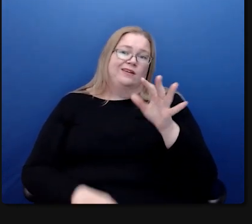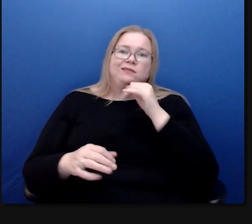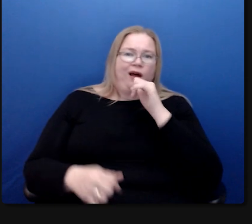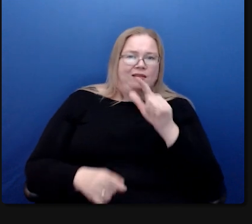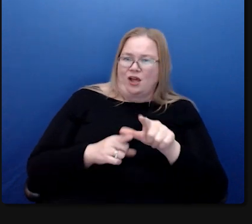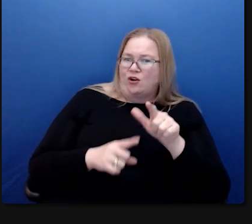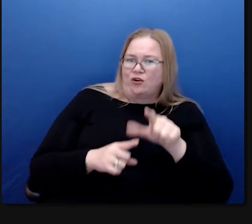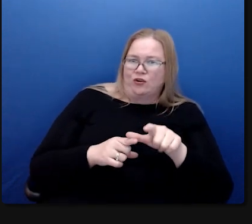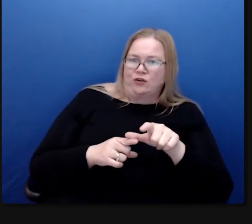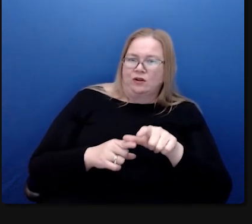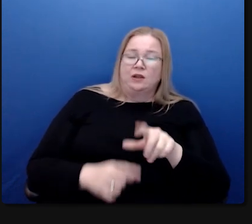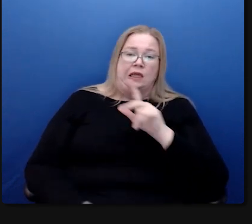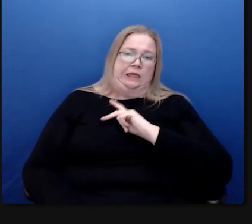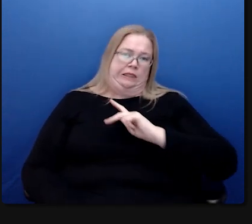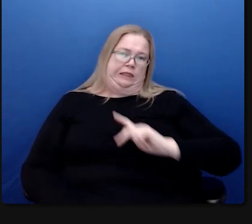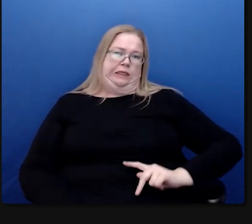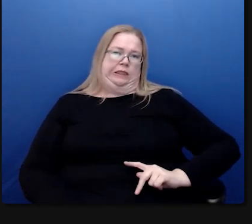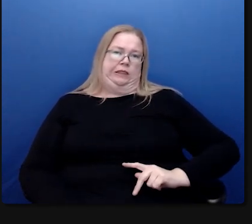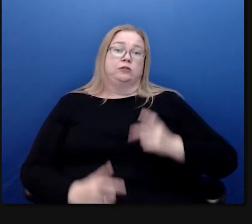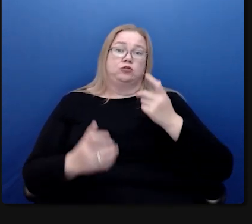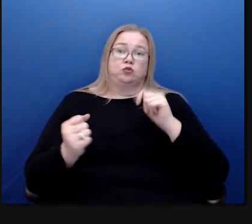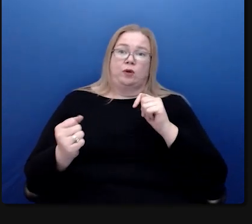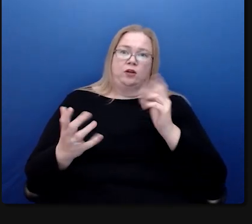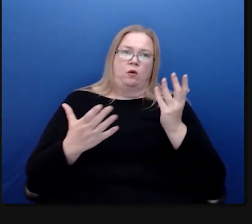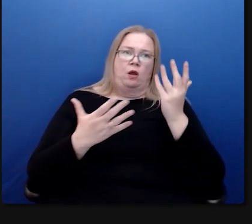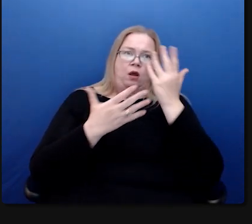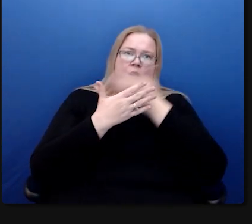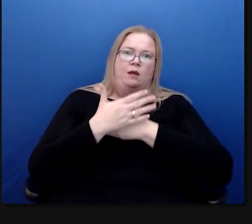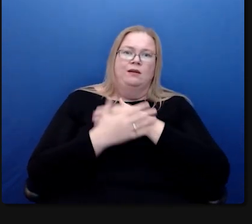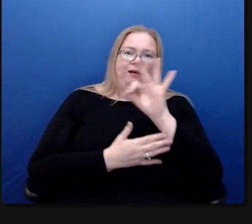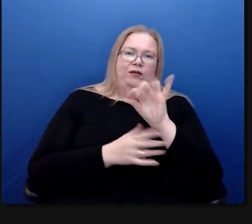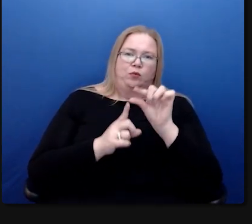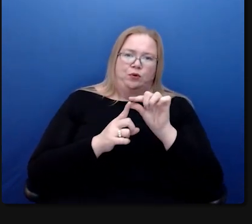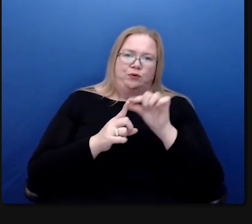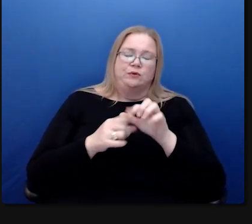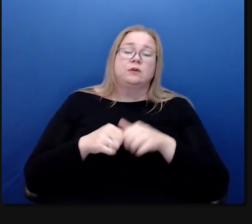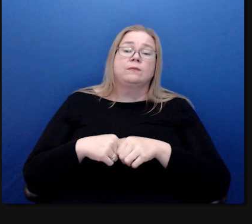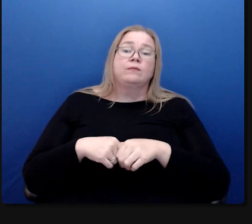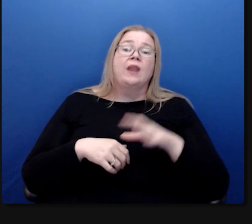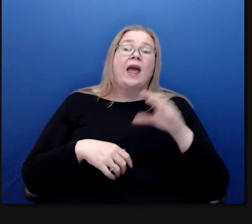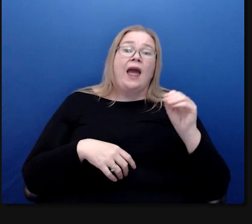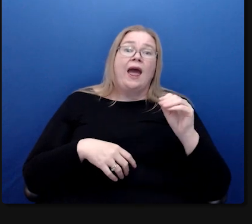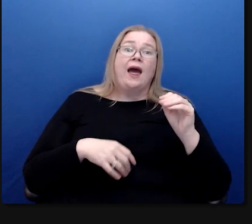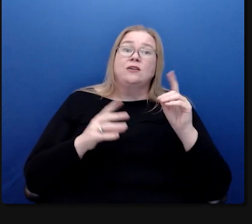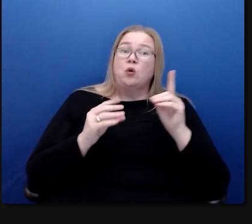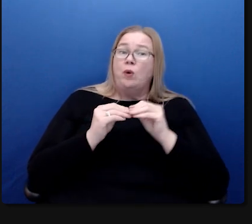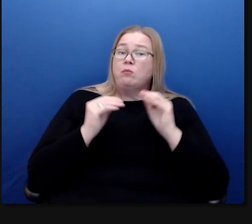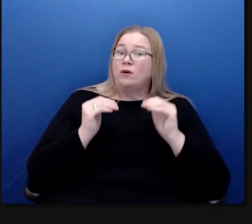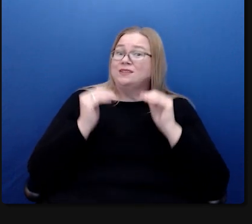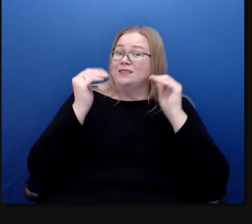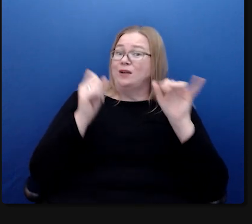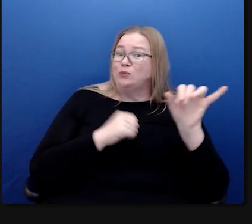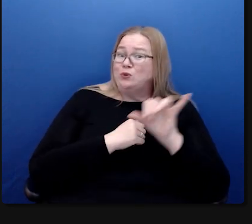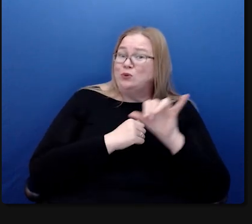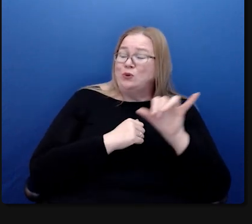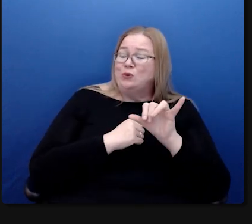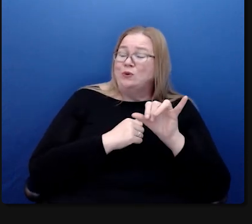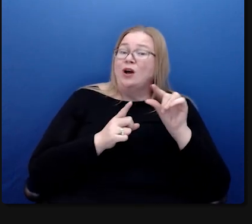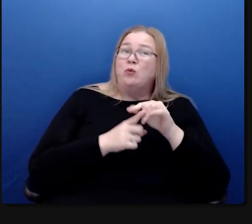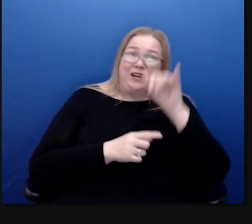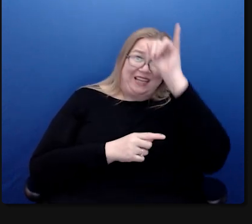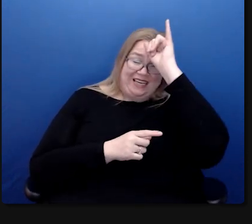really high risk content here. But what we see is that most content in online experiences in general, but certainly for games and